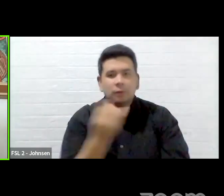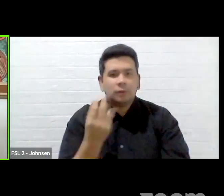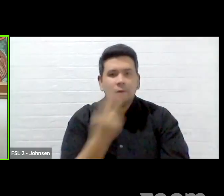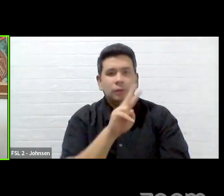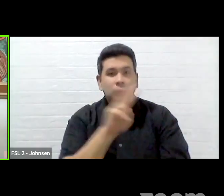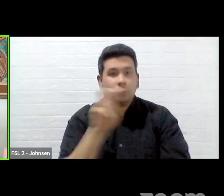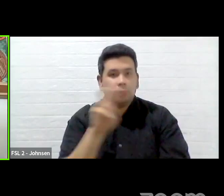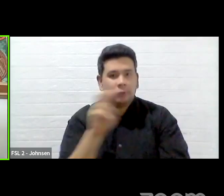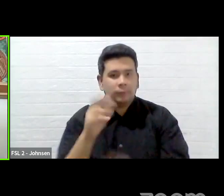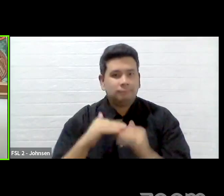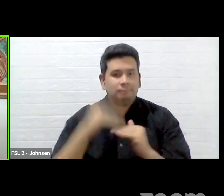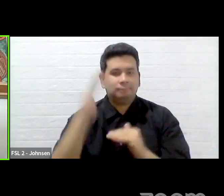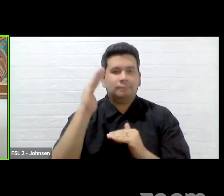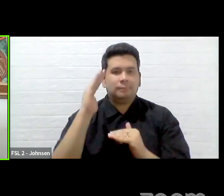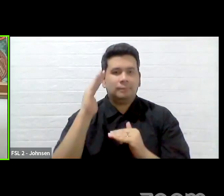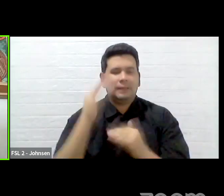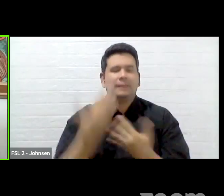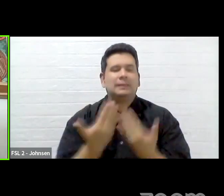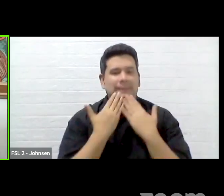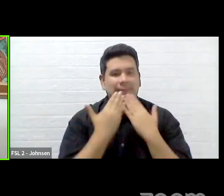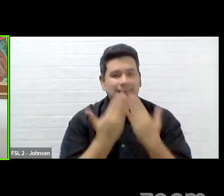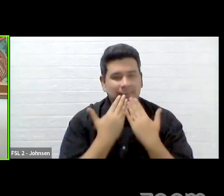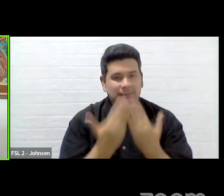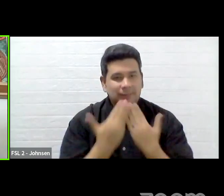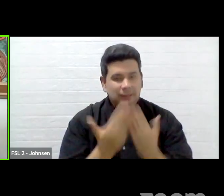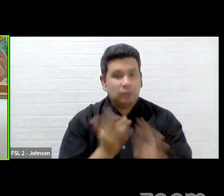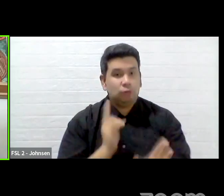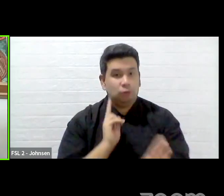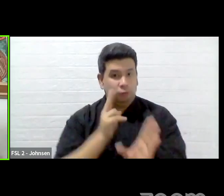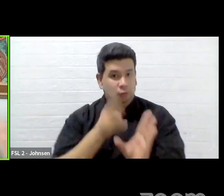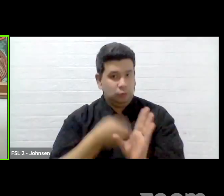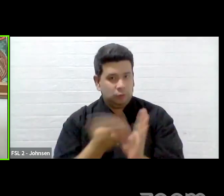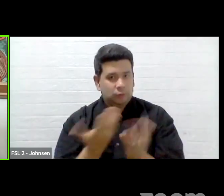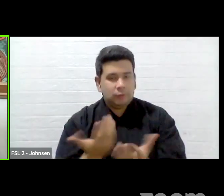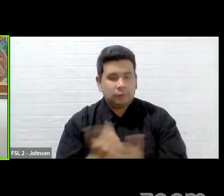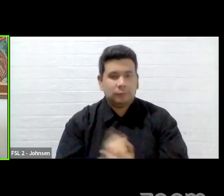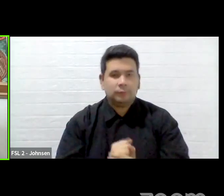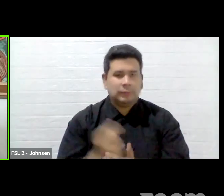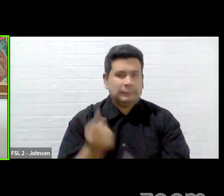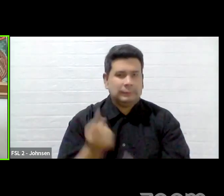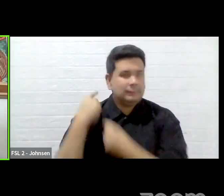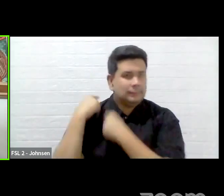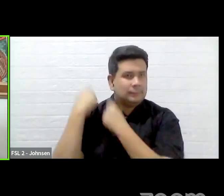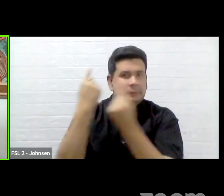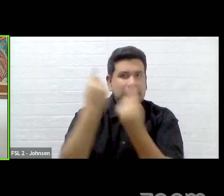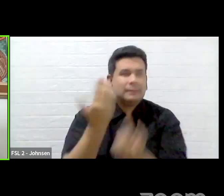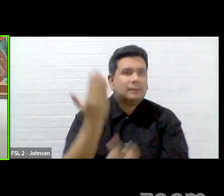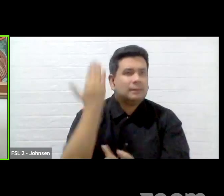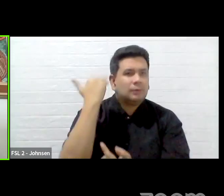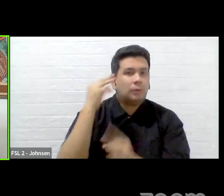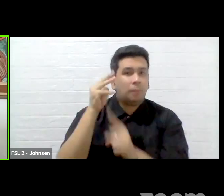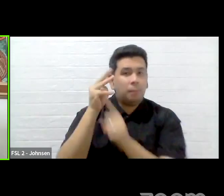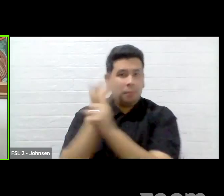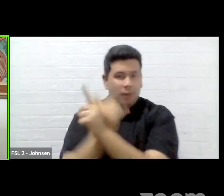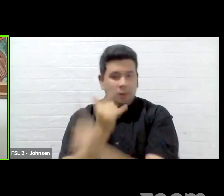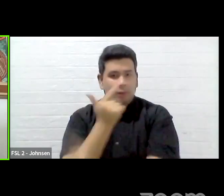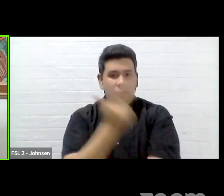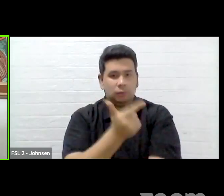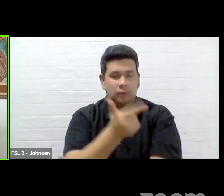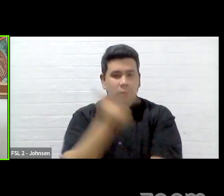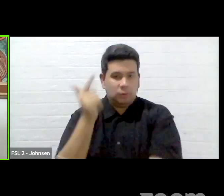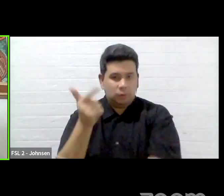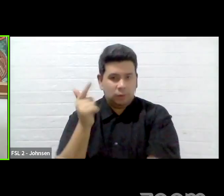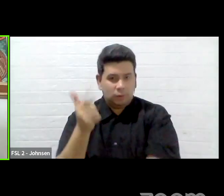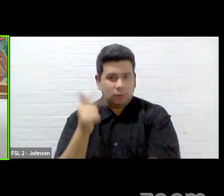really thankful that you have been joining us. You have been following us for the most part since May 2020. And it was since May 2020